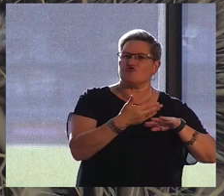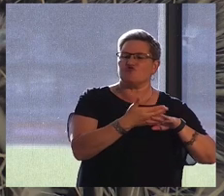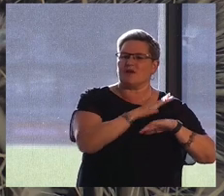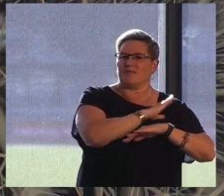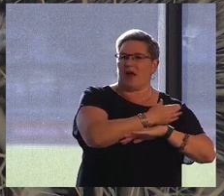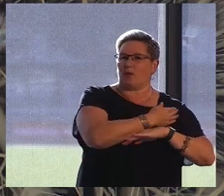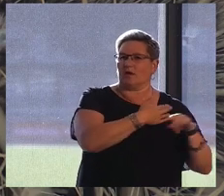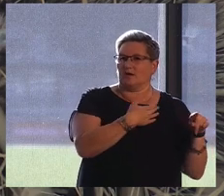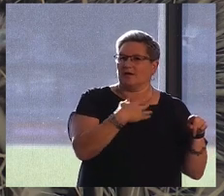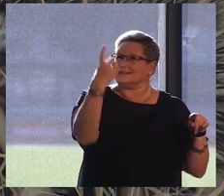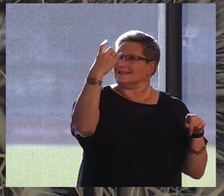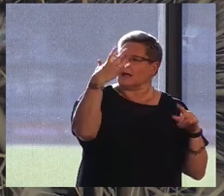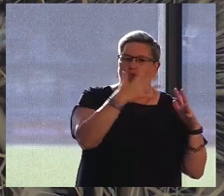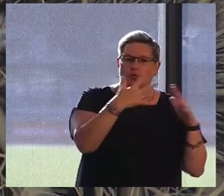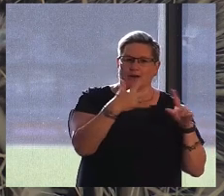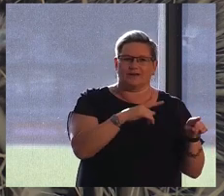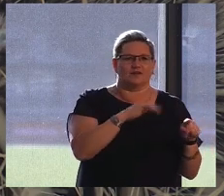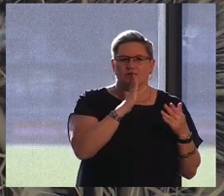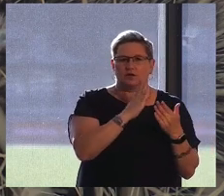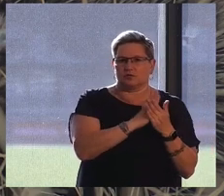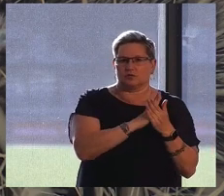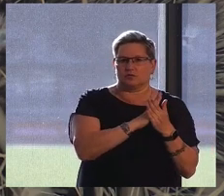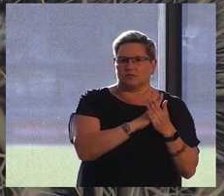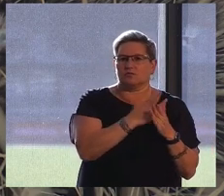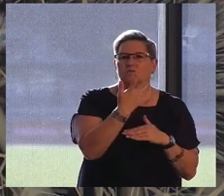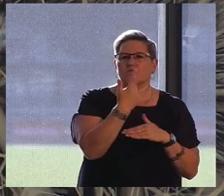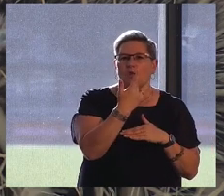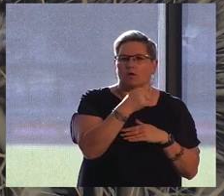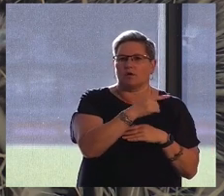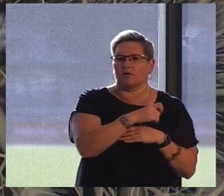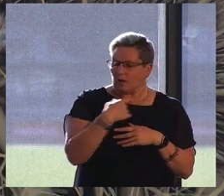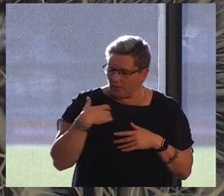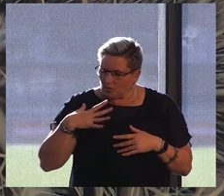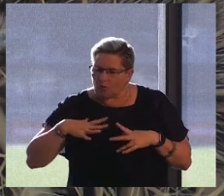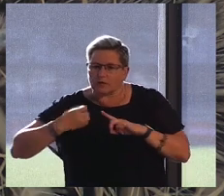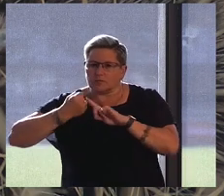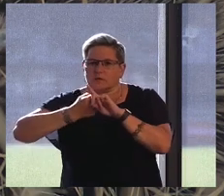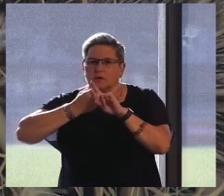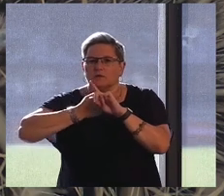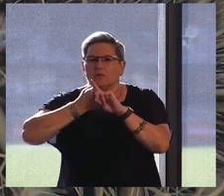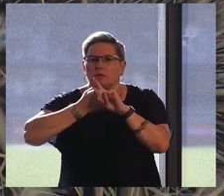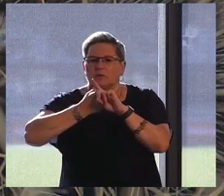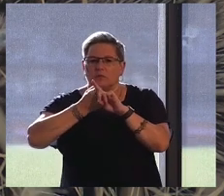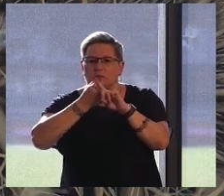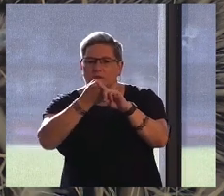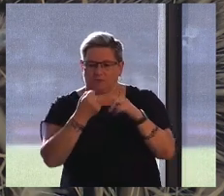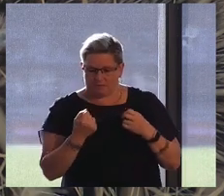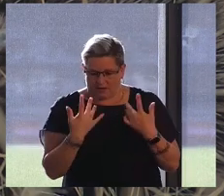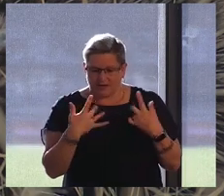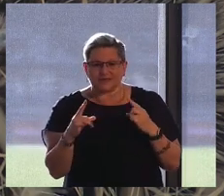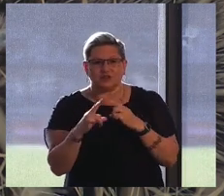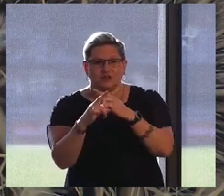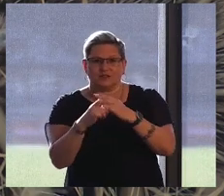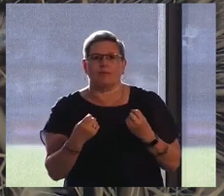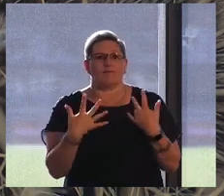So things change, and we helped move that conversation along. And in fact, many universities at the time, and